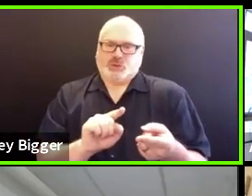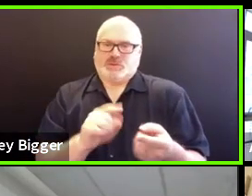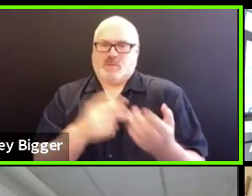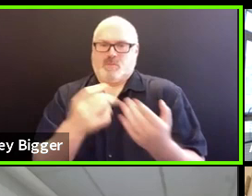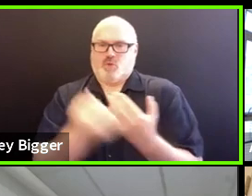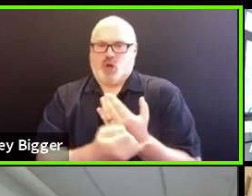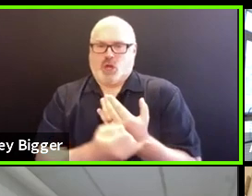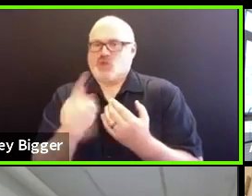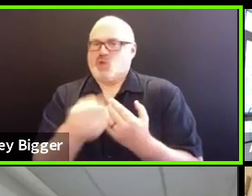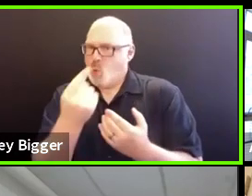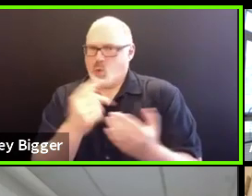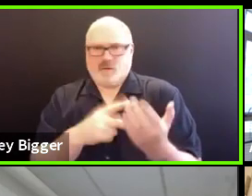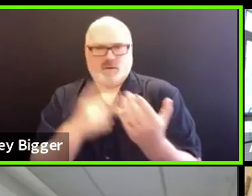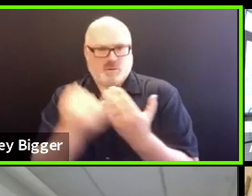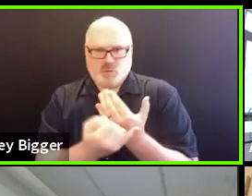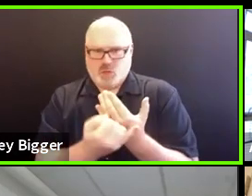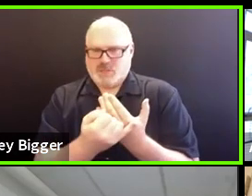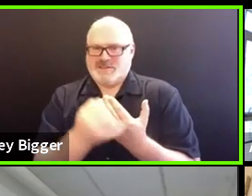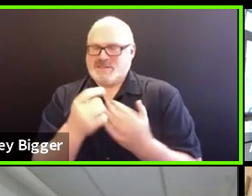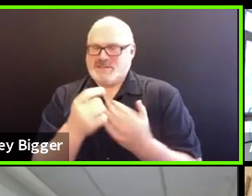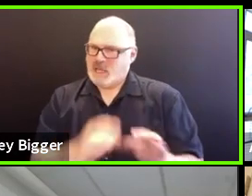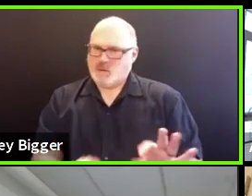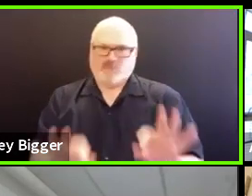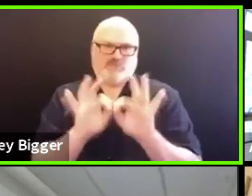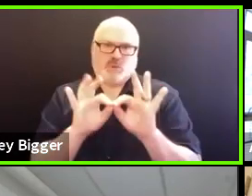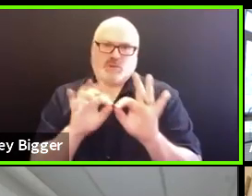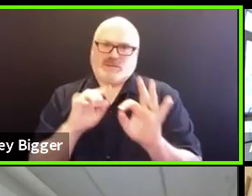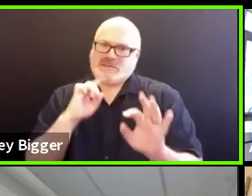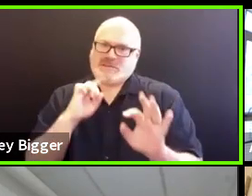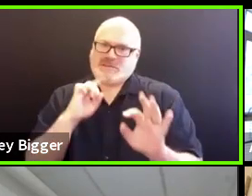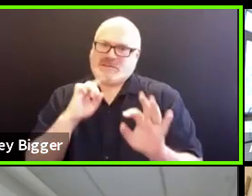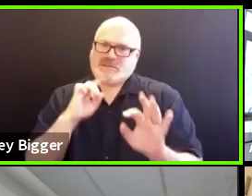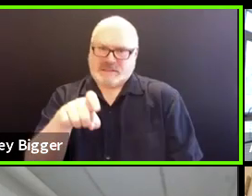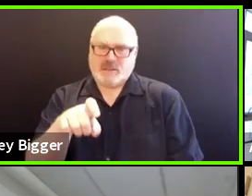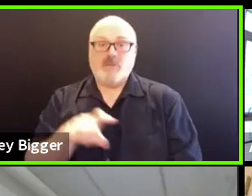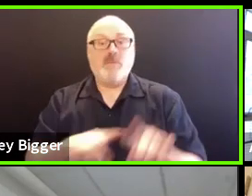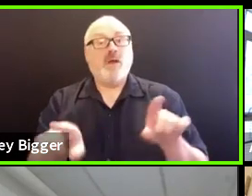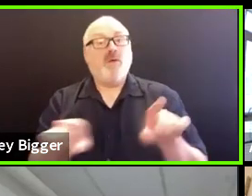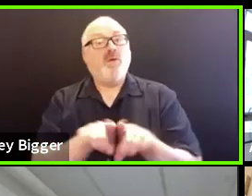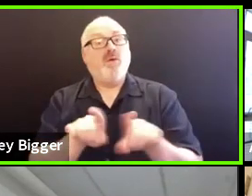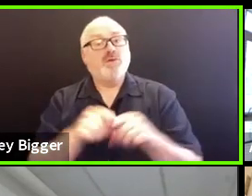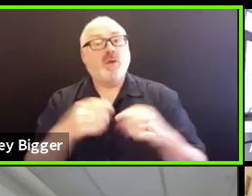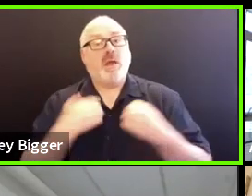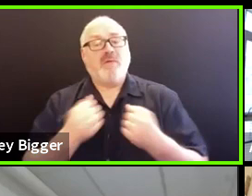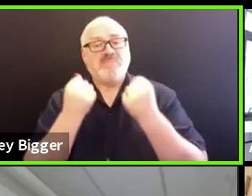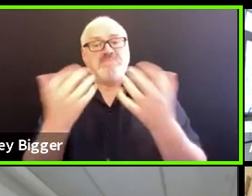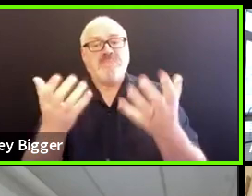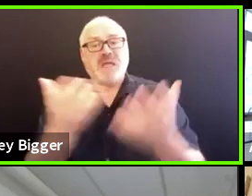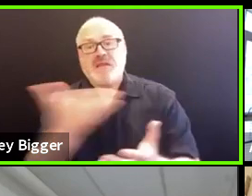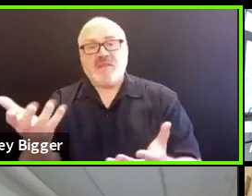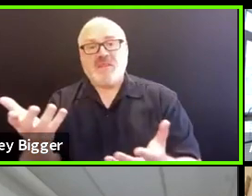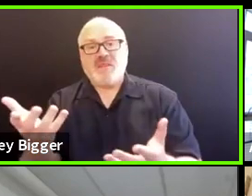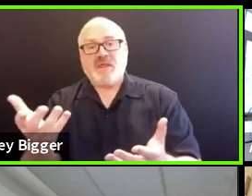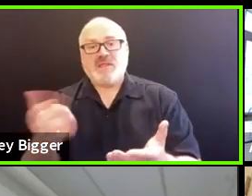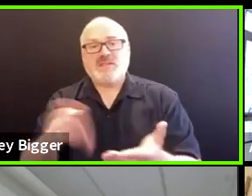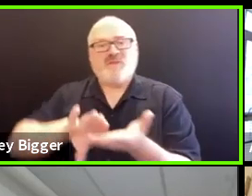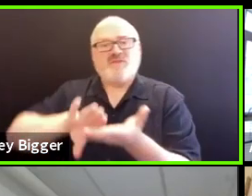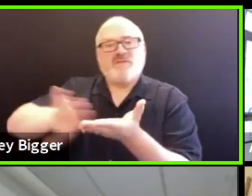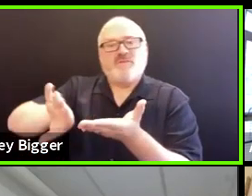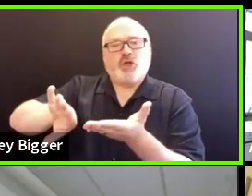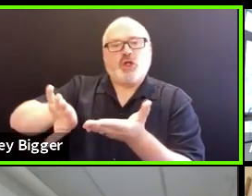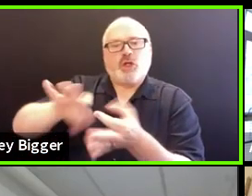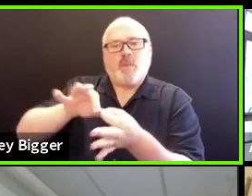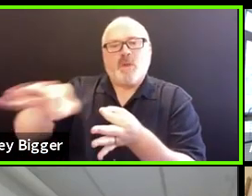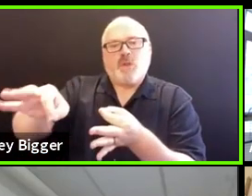to only those things that were most essential. But we also have a number of things that have been deferred just as we're